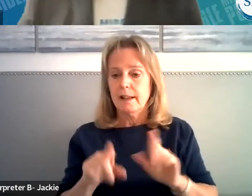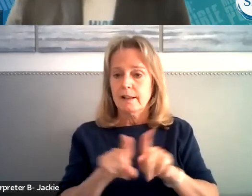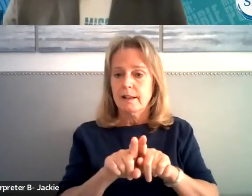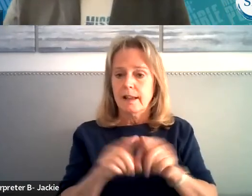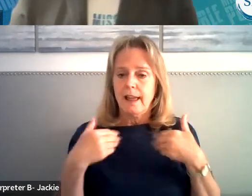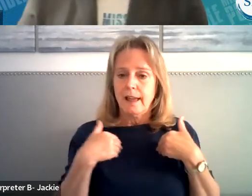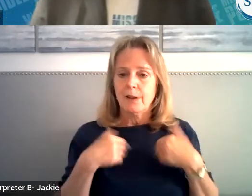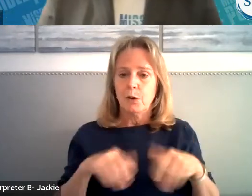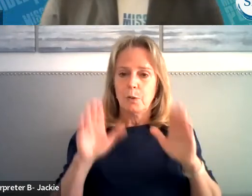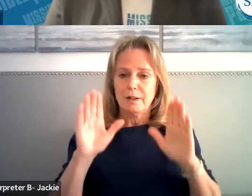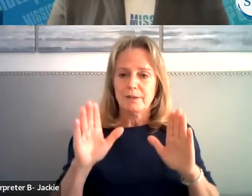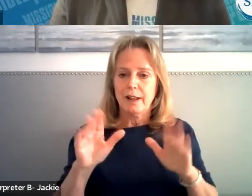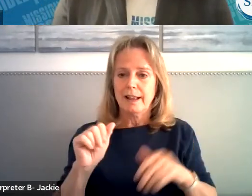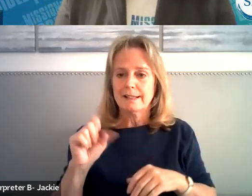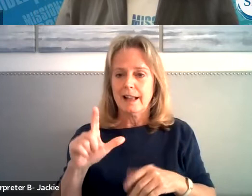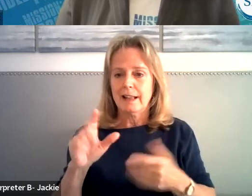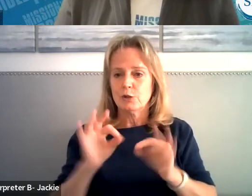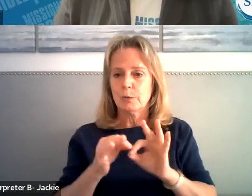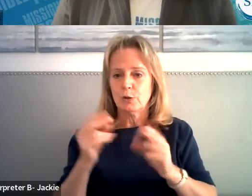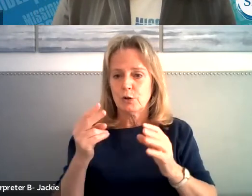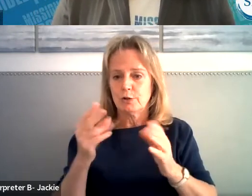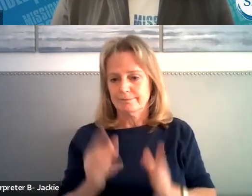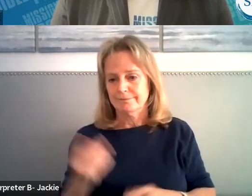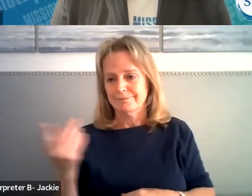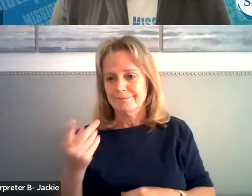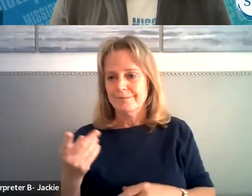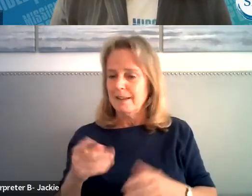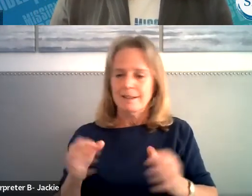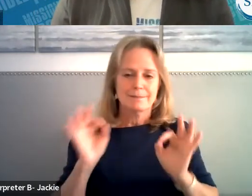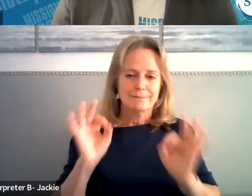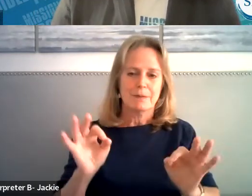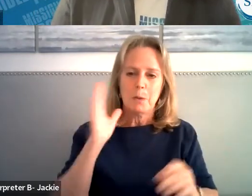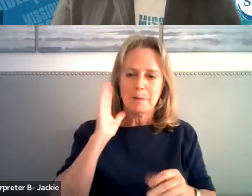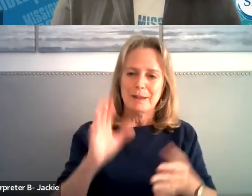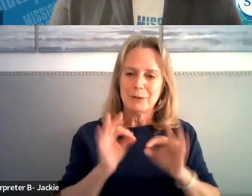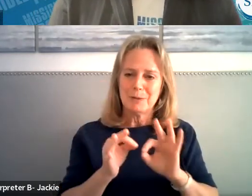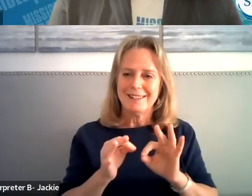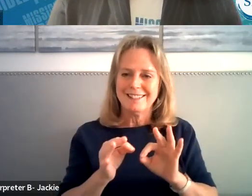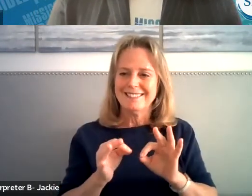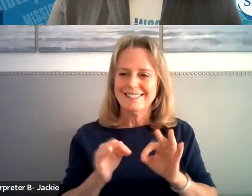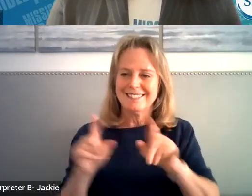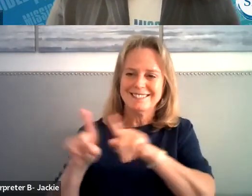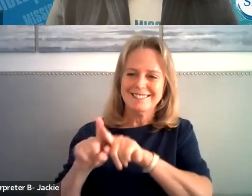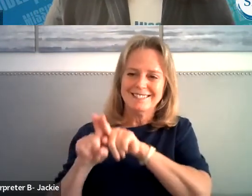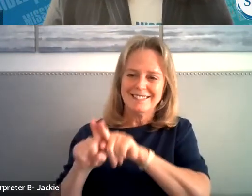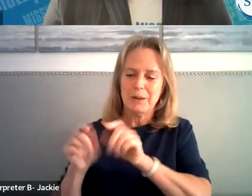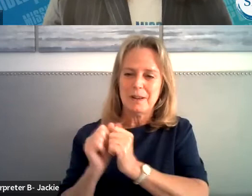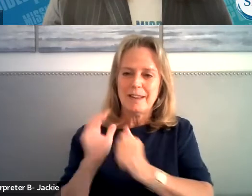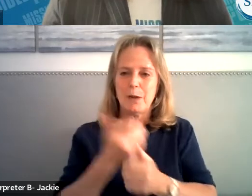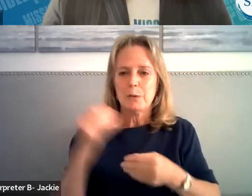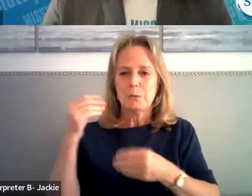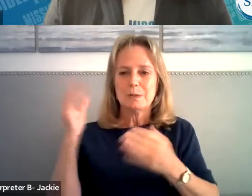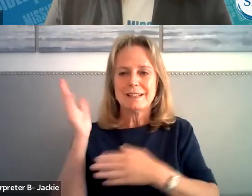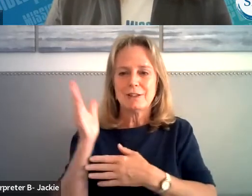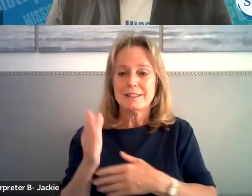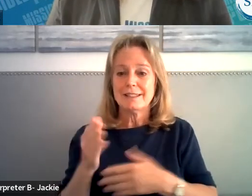our wonderful ASL interpreters that are spotlit and will be interpreting alongside our presenters. Feel